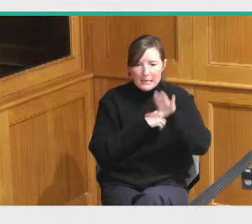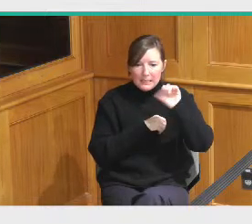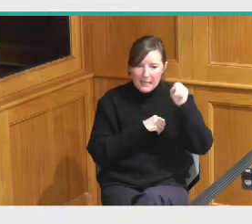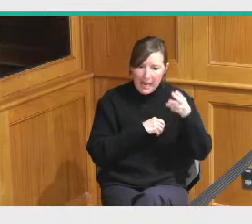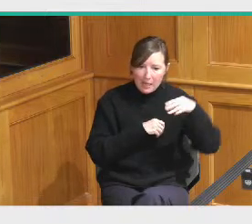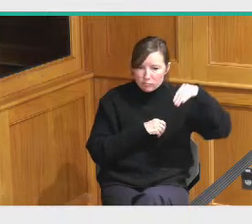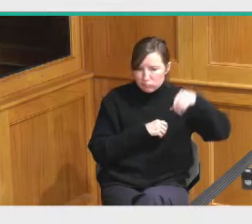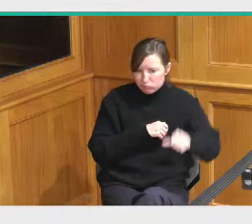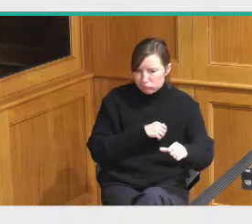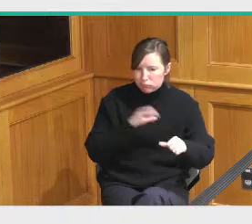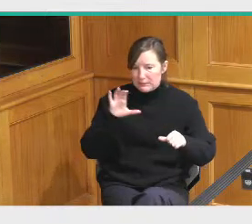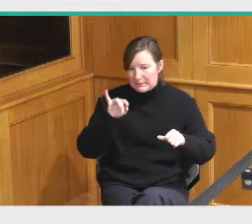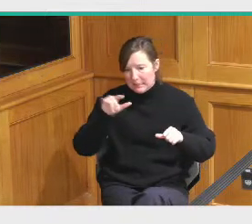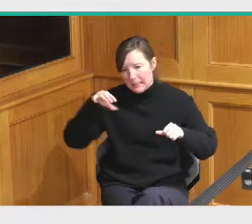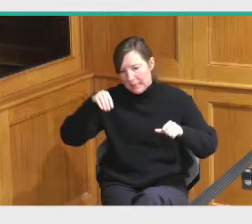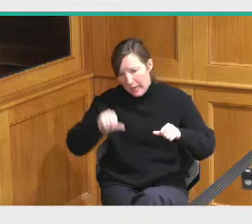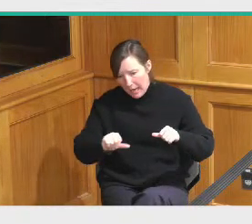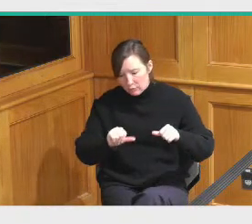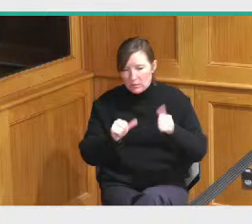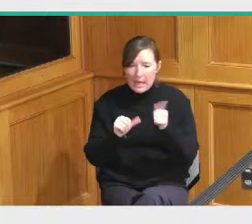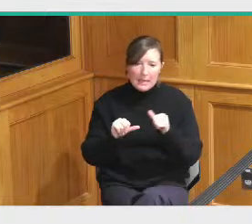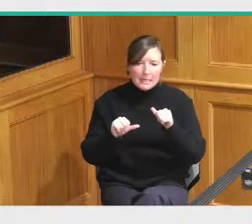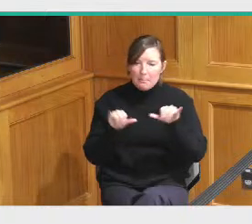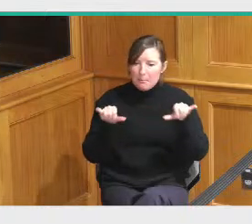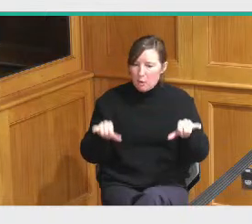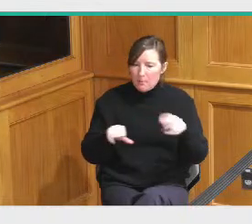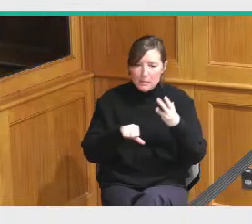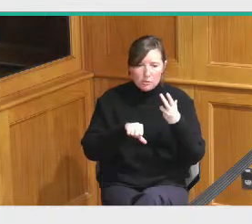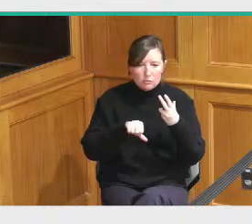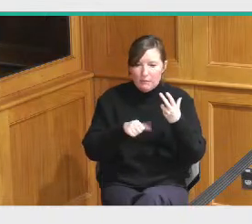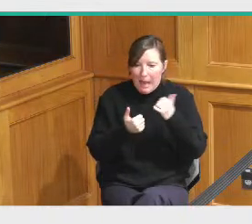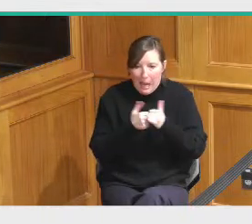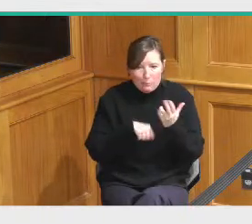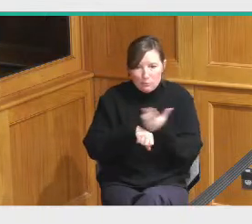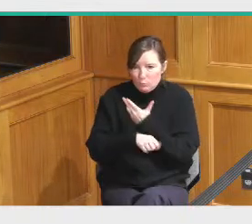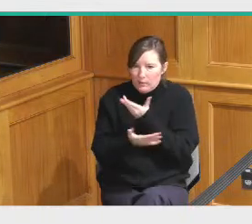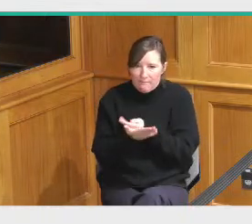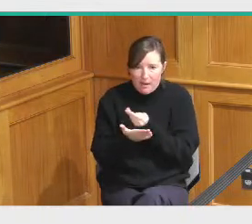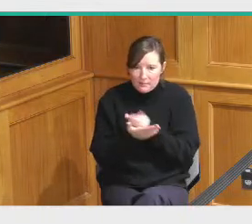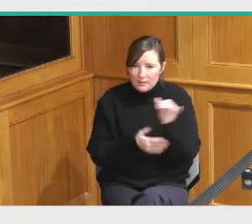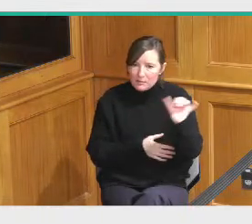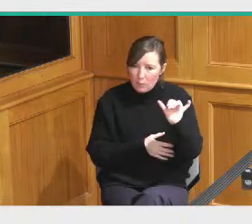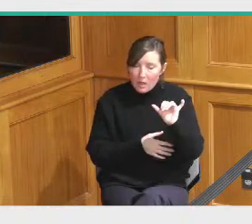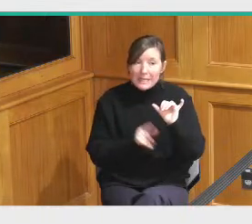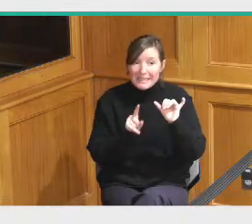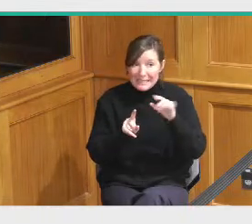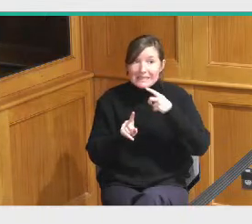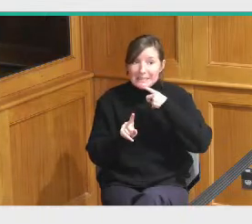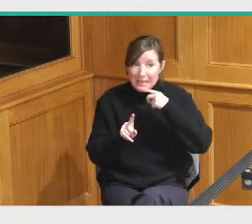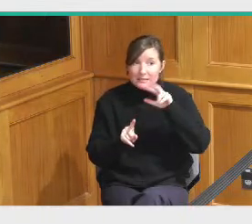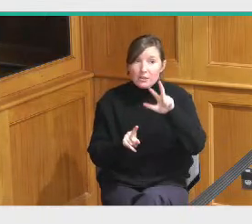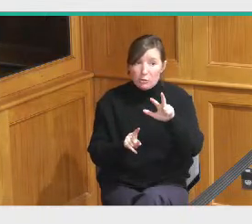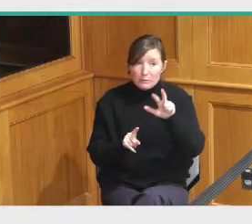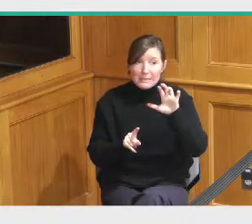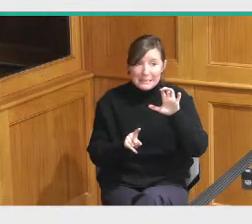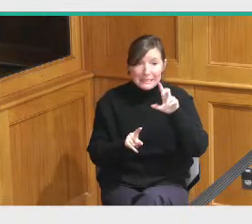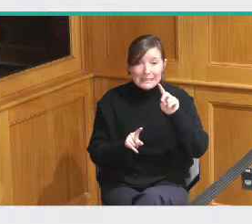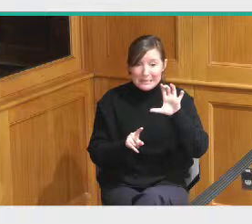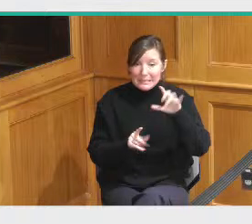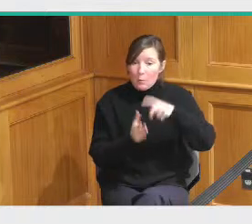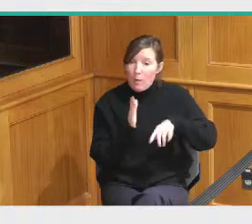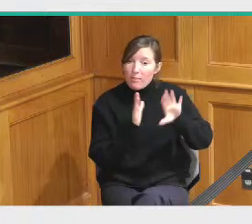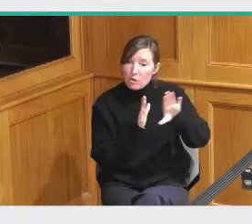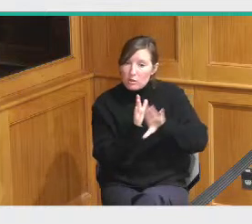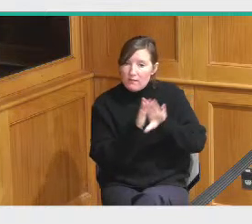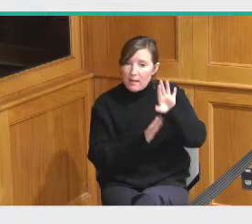city cash, and the permitted uses of the funds as well. It specifies 3CDC's development fee